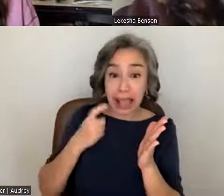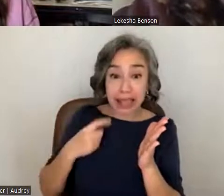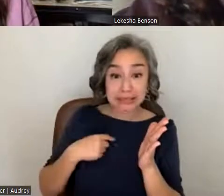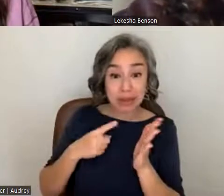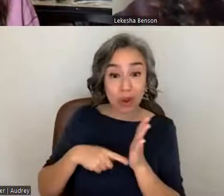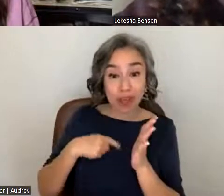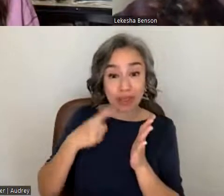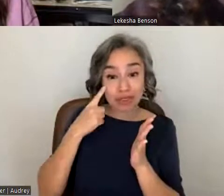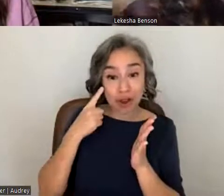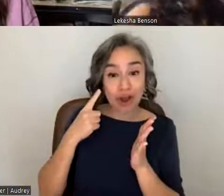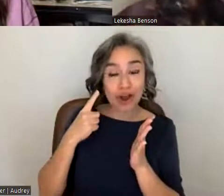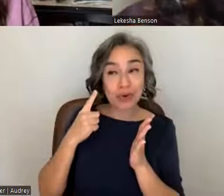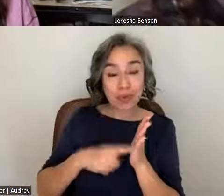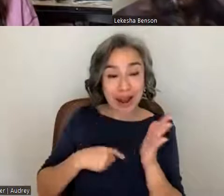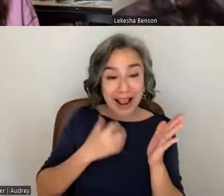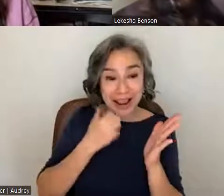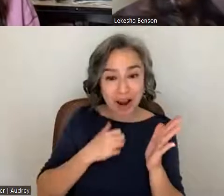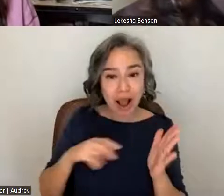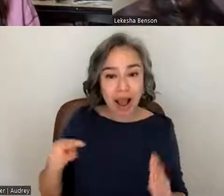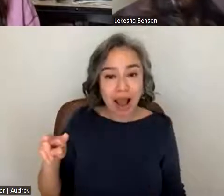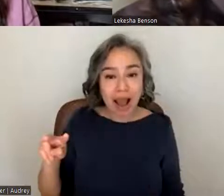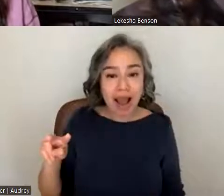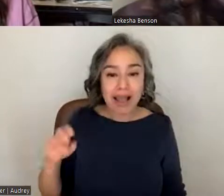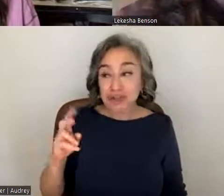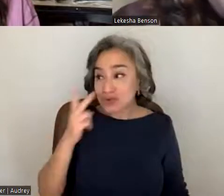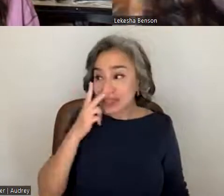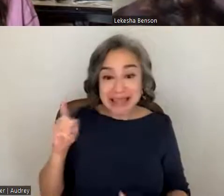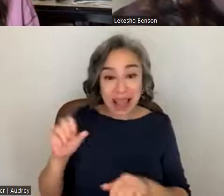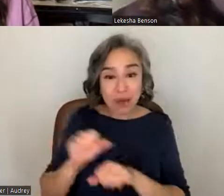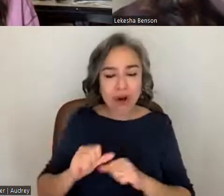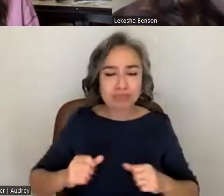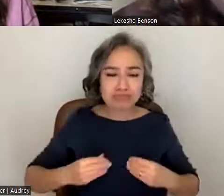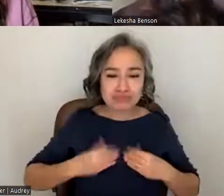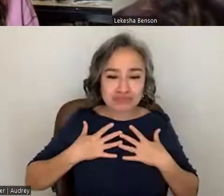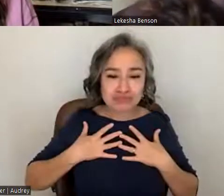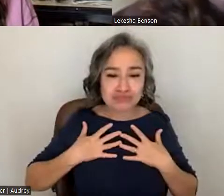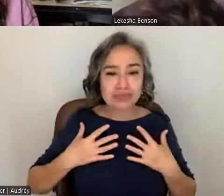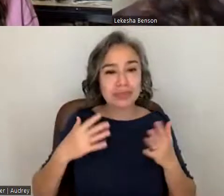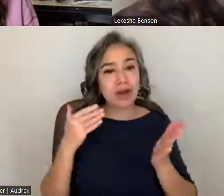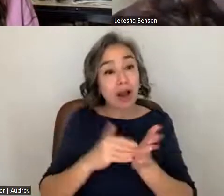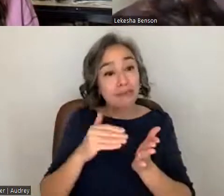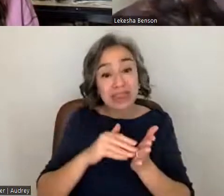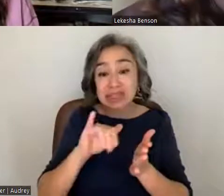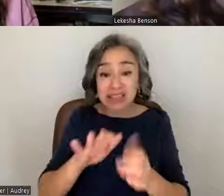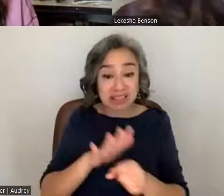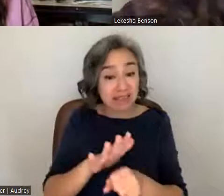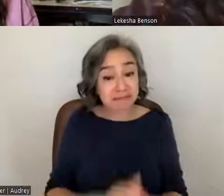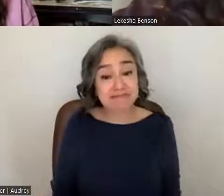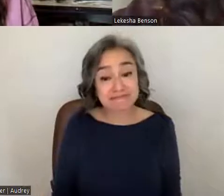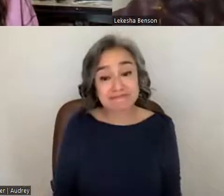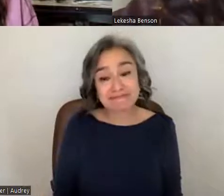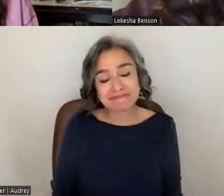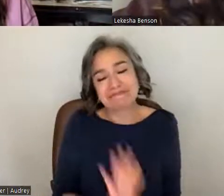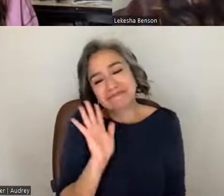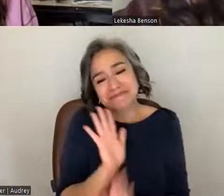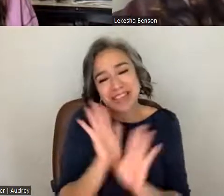you thought or cared, and then you see the work being done. That is oftentimes incentive enough. Okay,